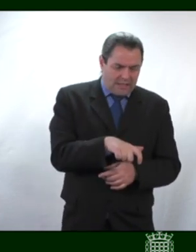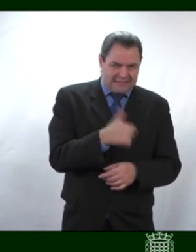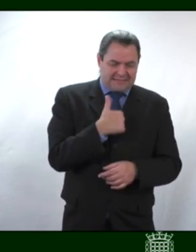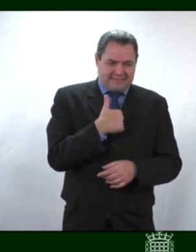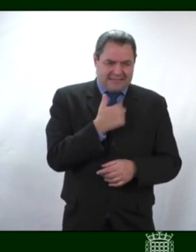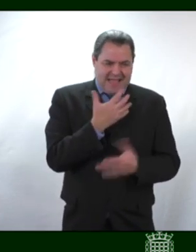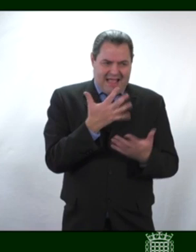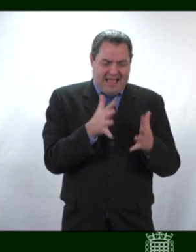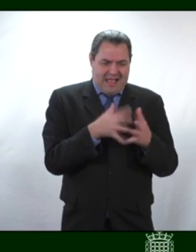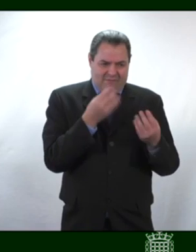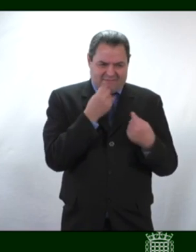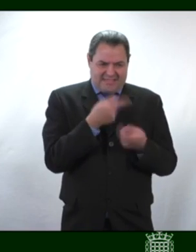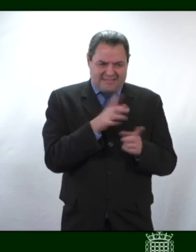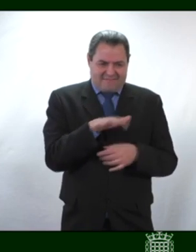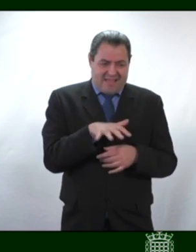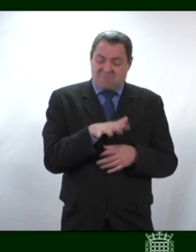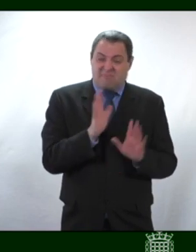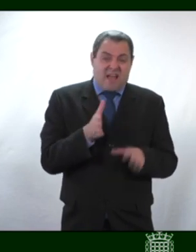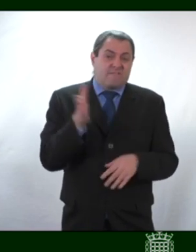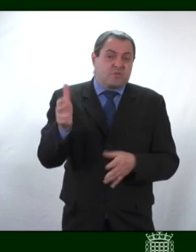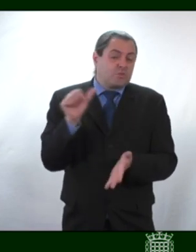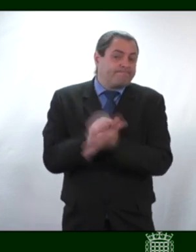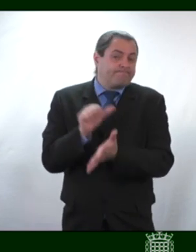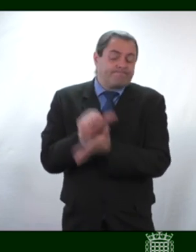like a choice at all?